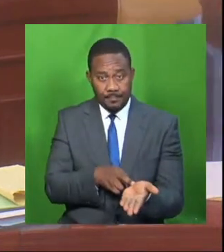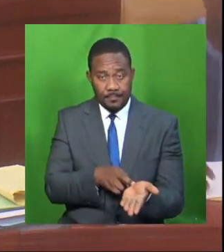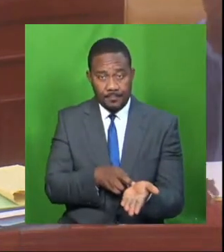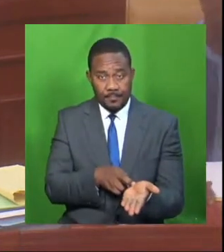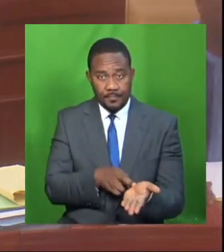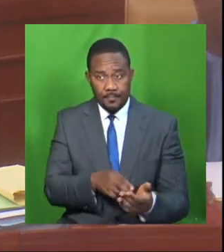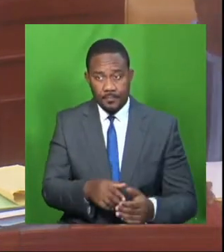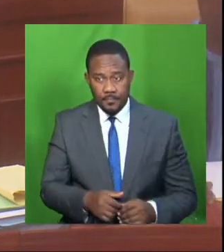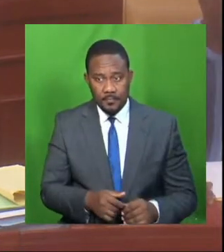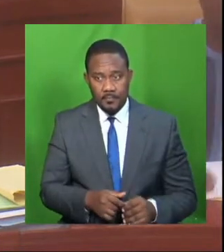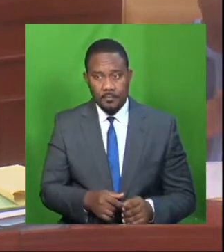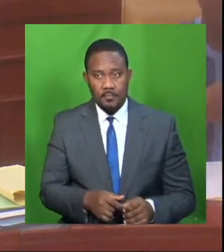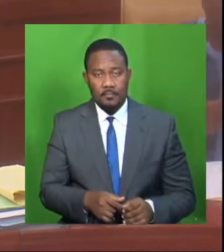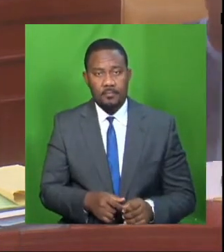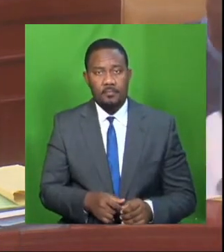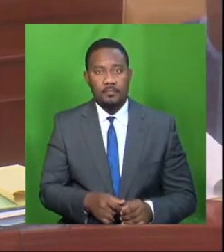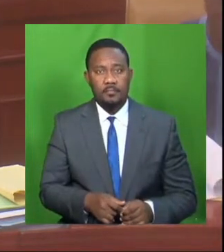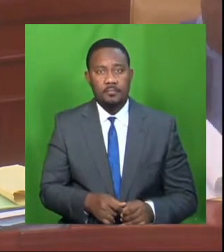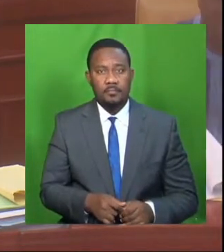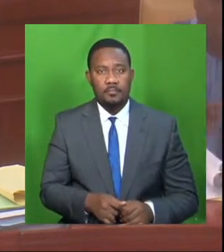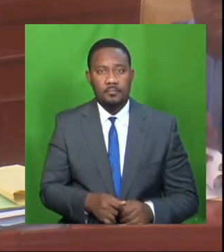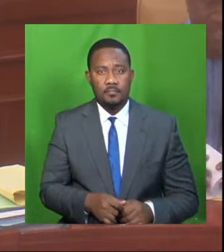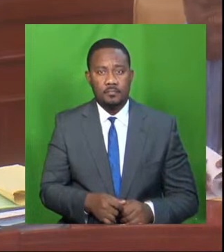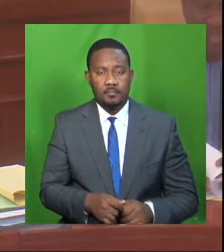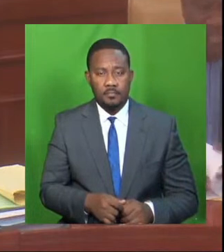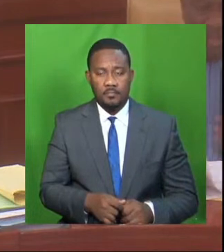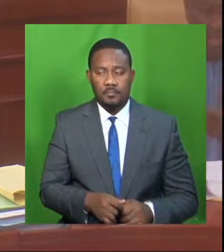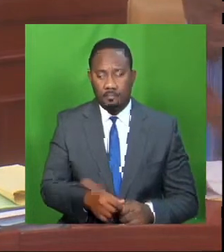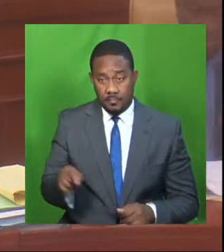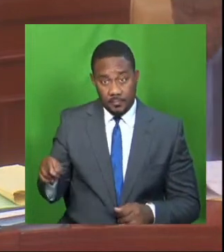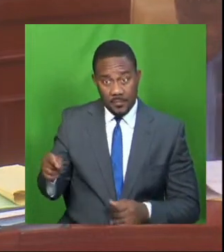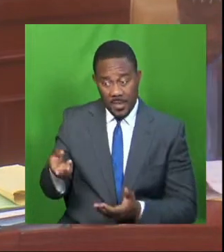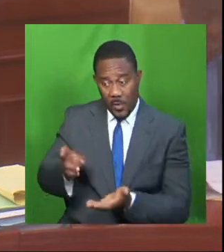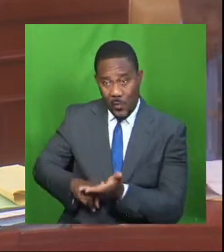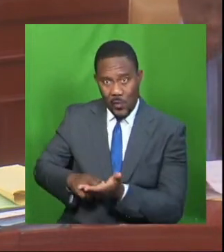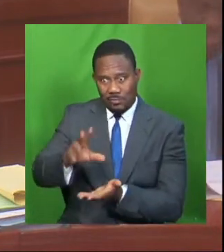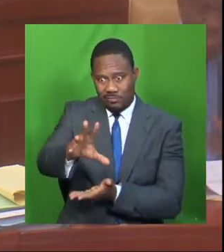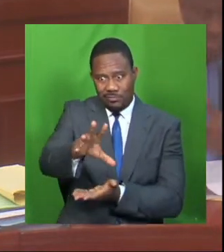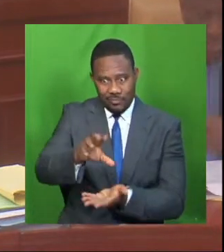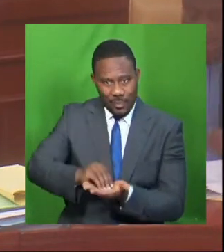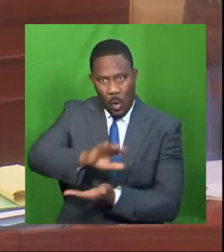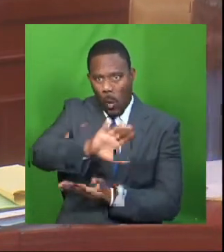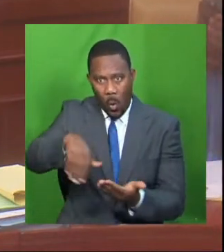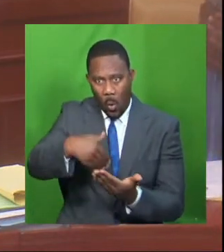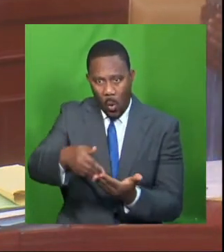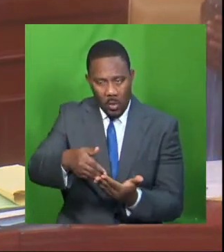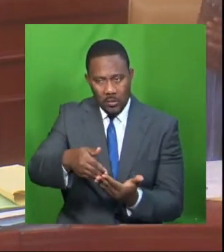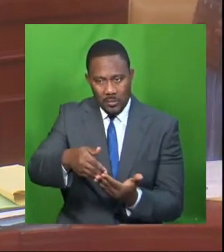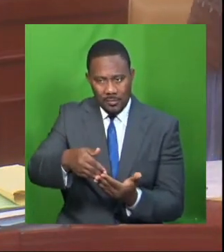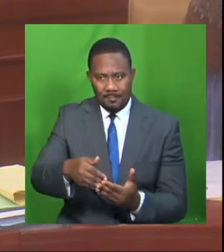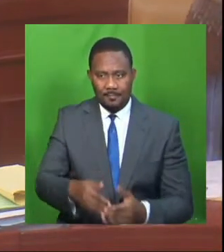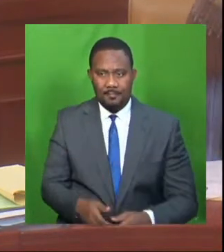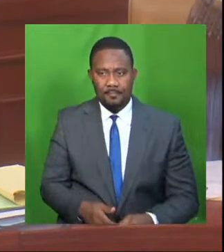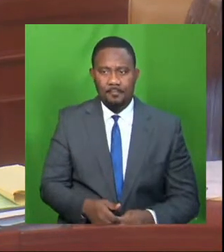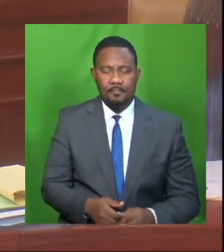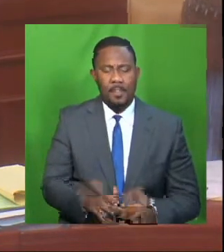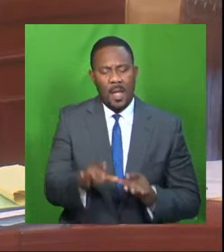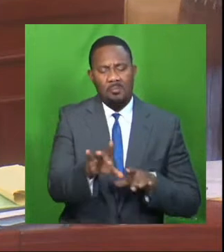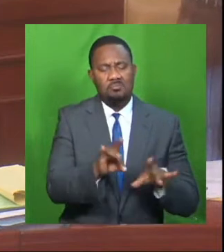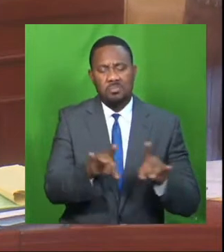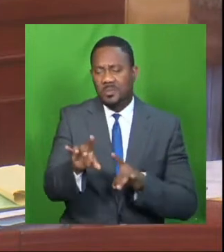division of First Rand Bank Limited, London branch, Standard Chartered Bank, and the Standard Bank for